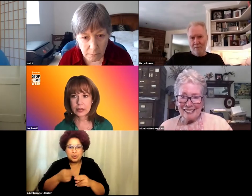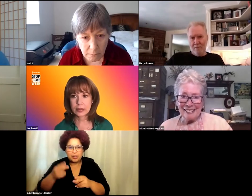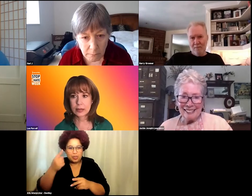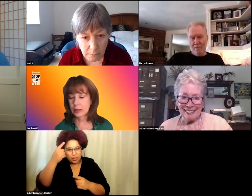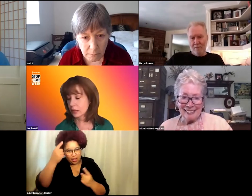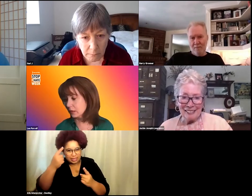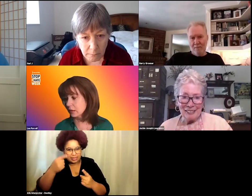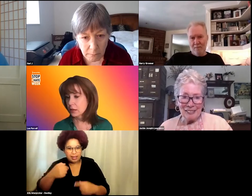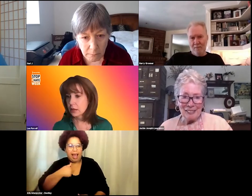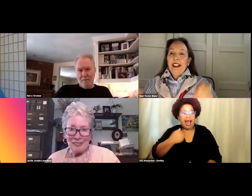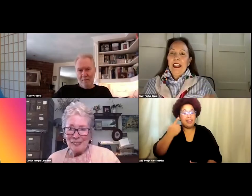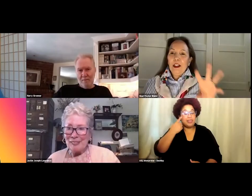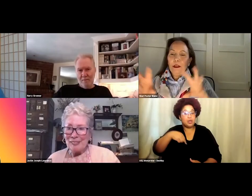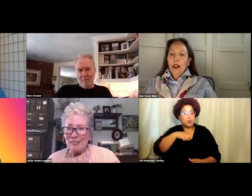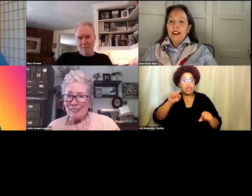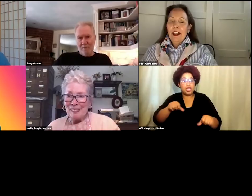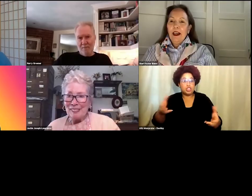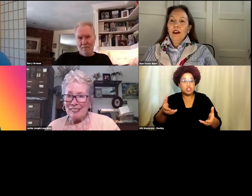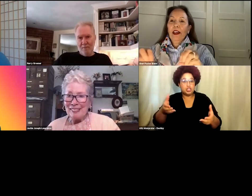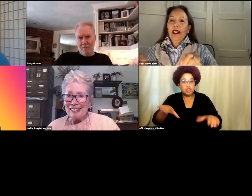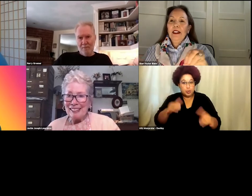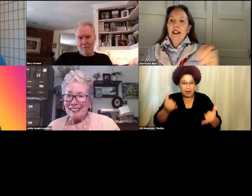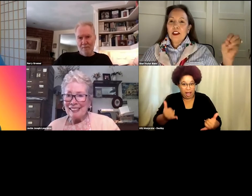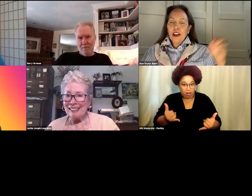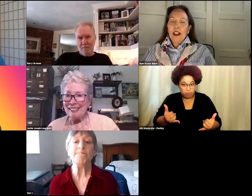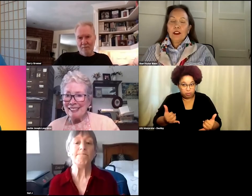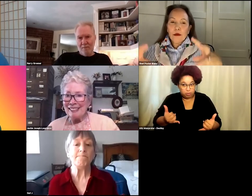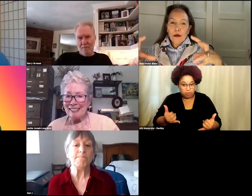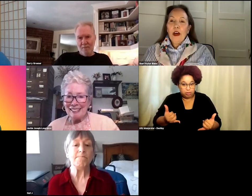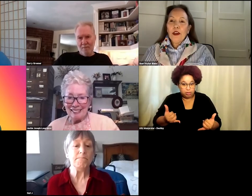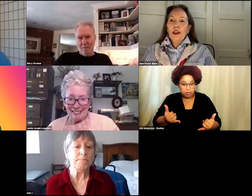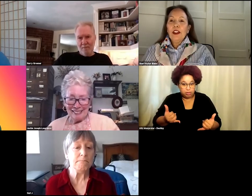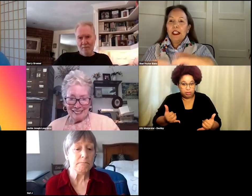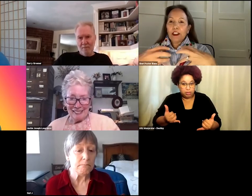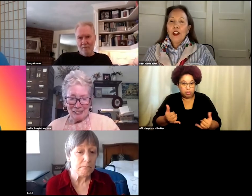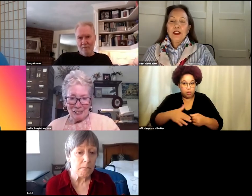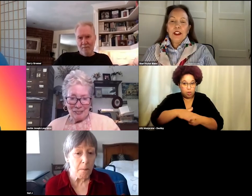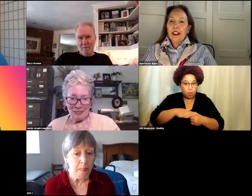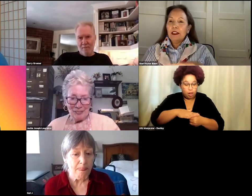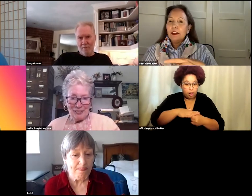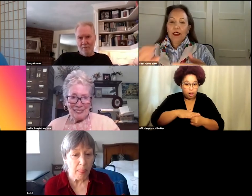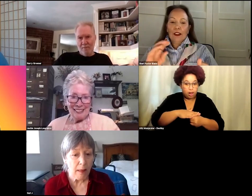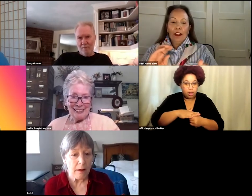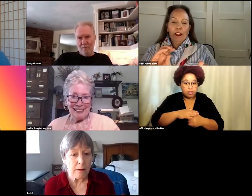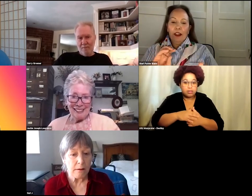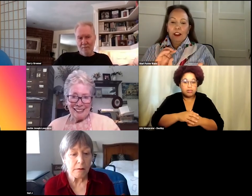I think what we could do right here and right now, and it's local, is go to